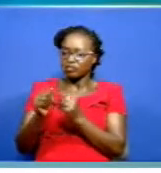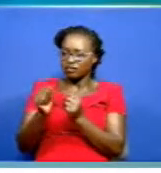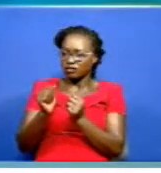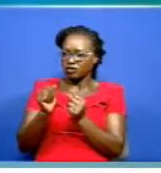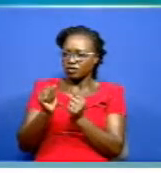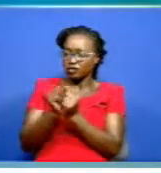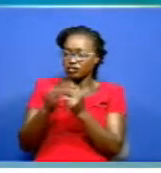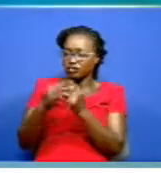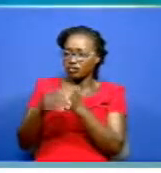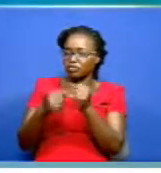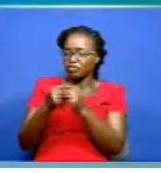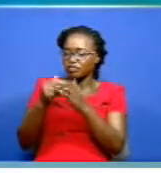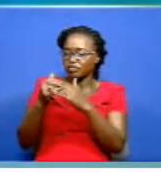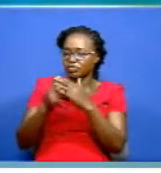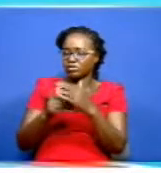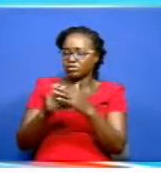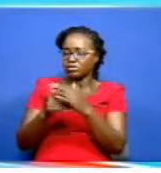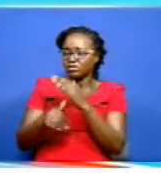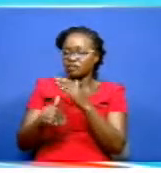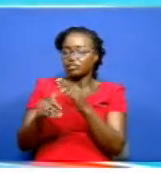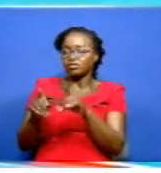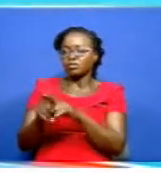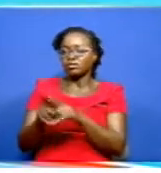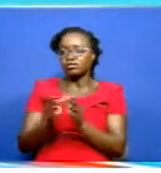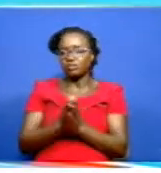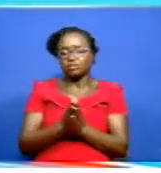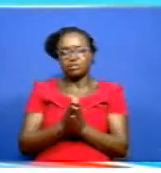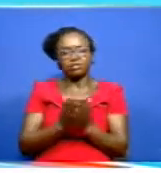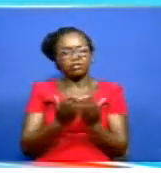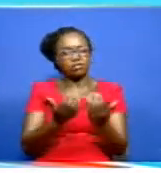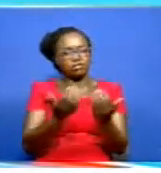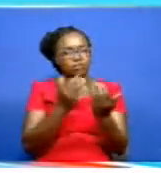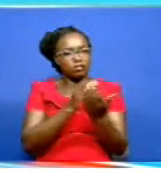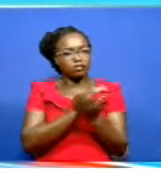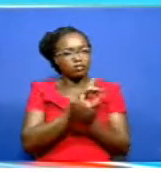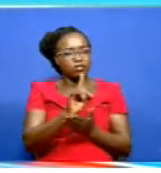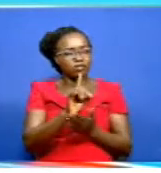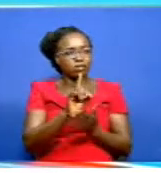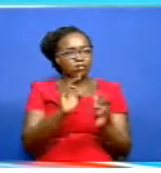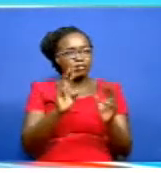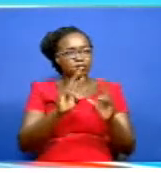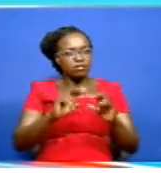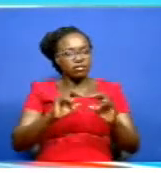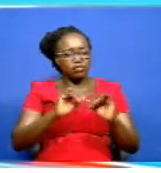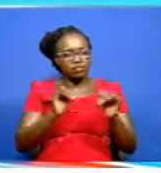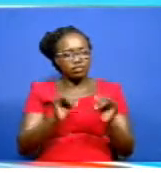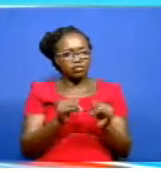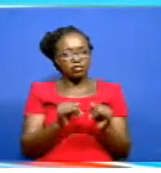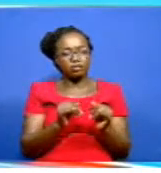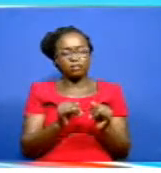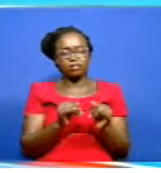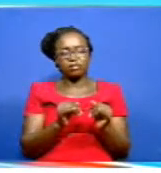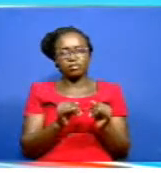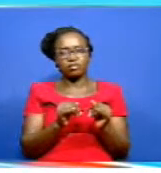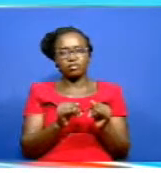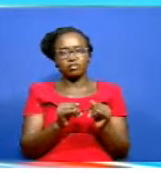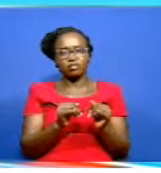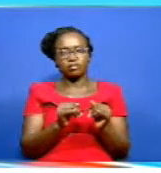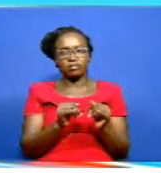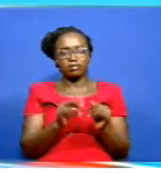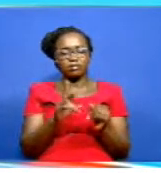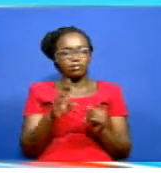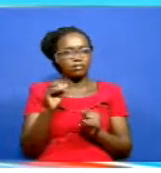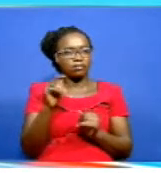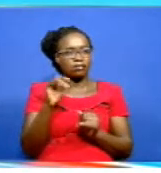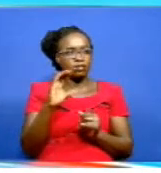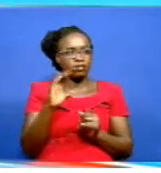risk. Yeah. Indeed, you are watching Channel 1 News Check, and Rotich,